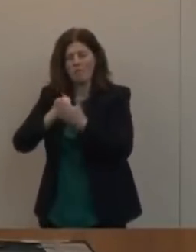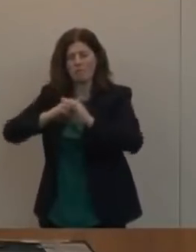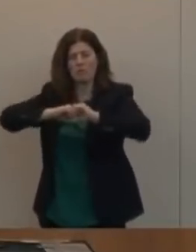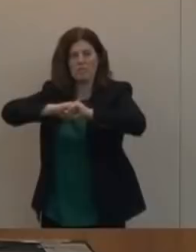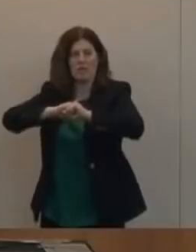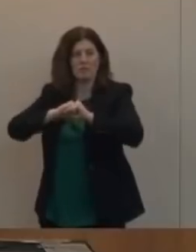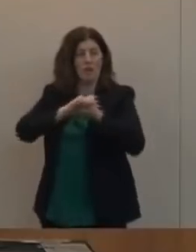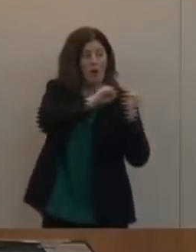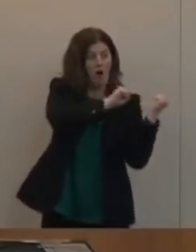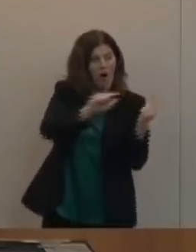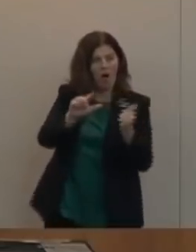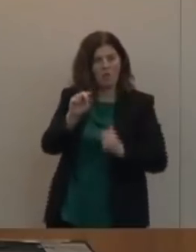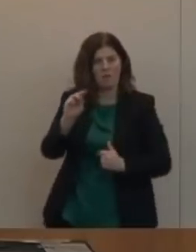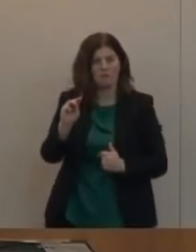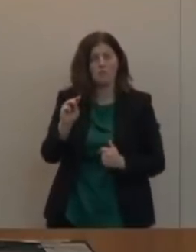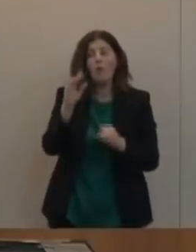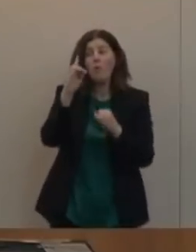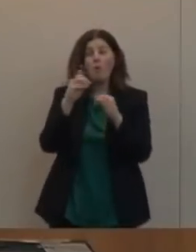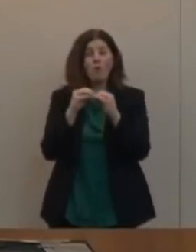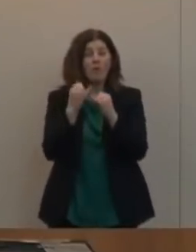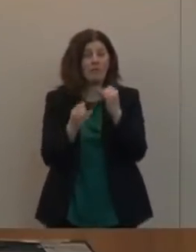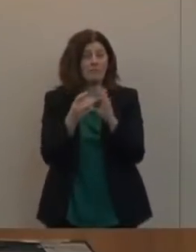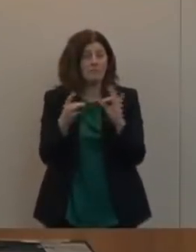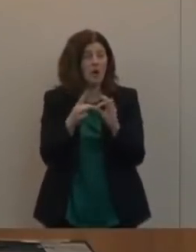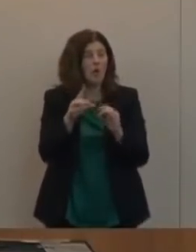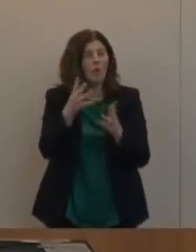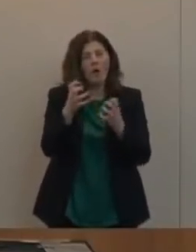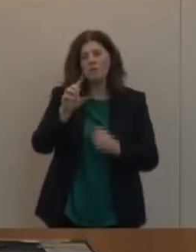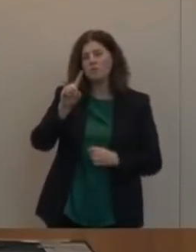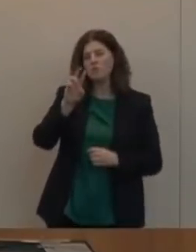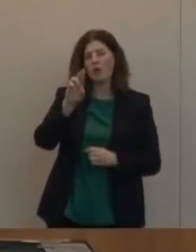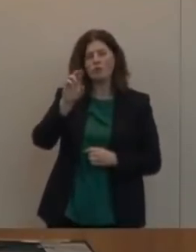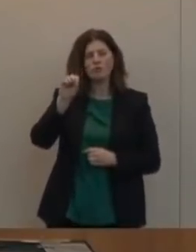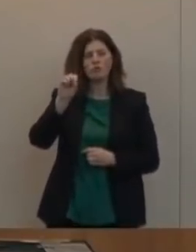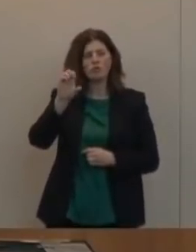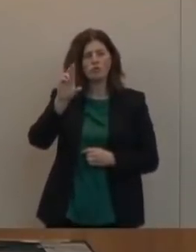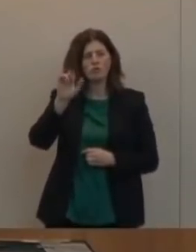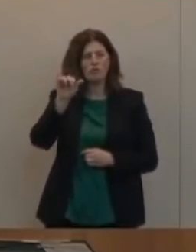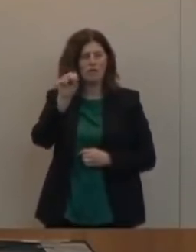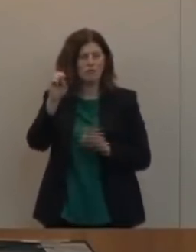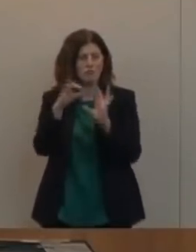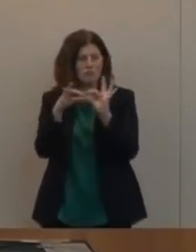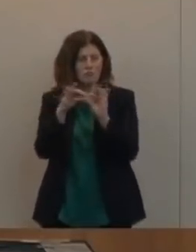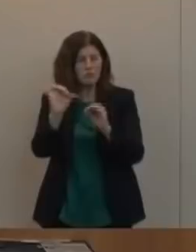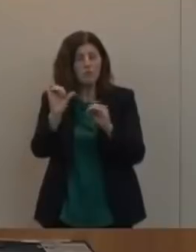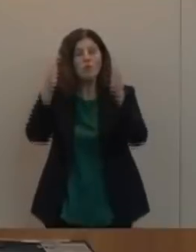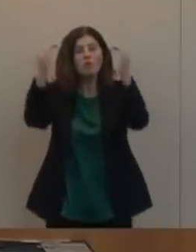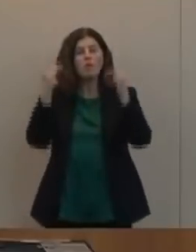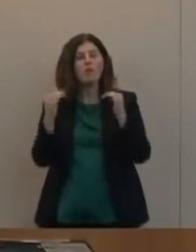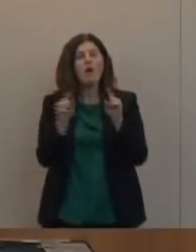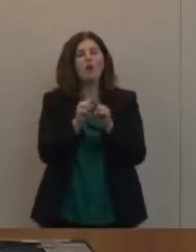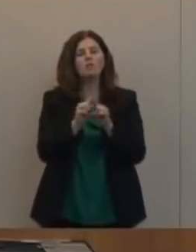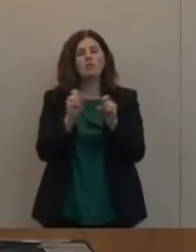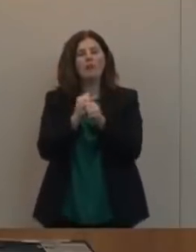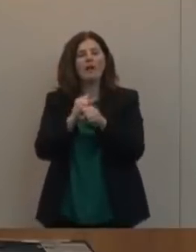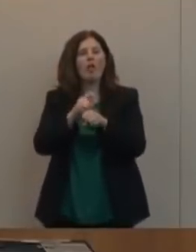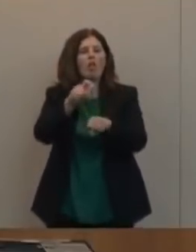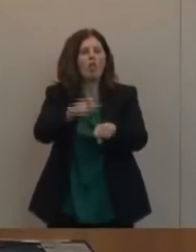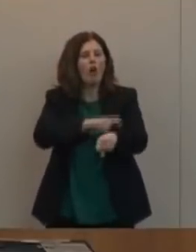New Mexicans. And one last thing, and I want Dr. Grace to talk a little bit about it, but we're also creating long-term